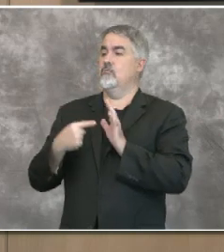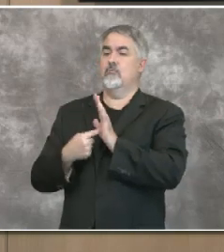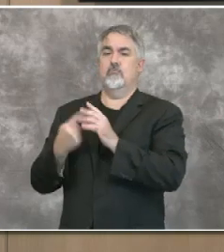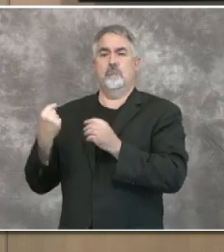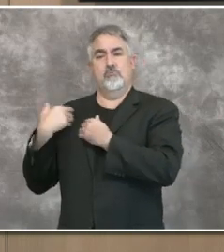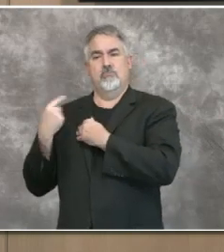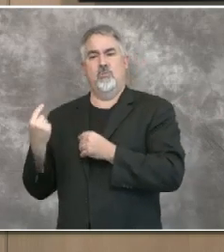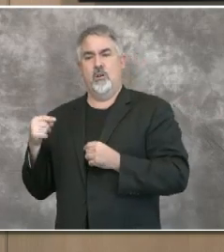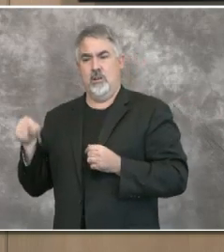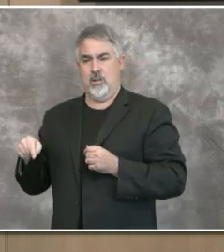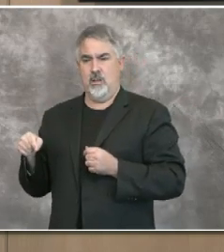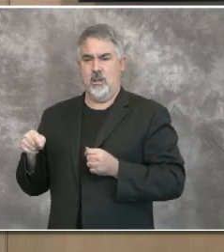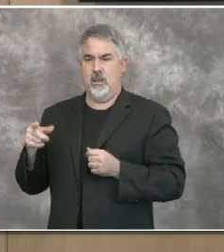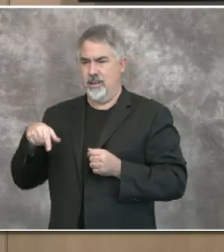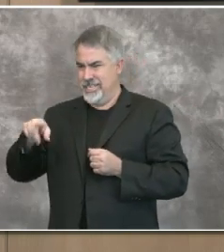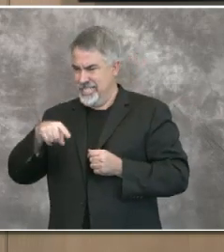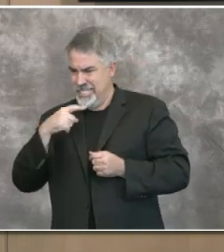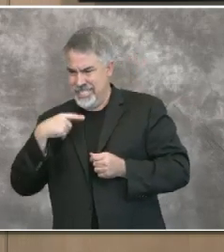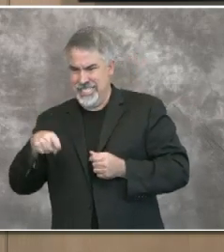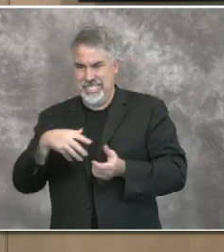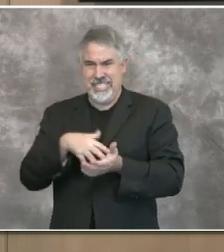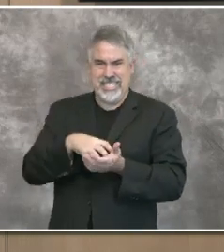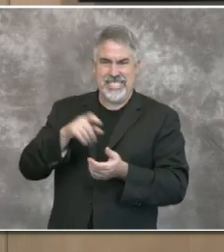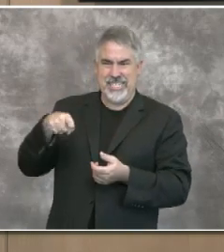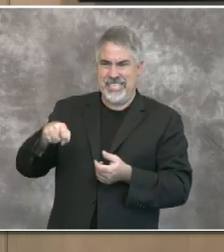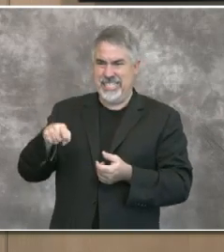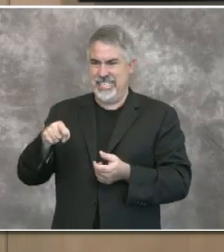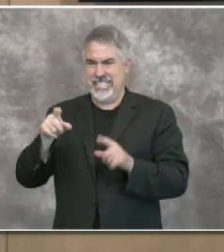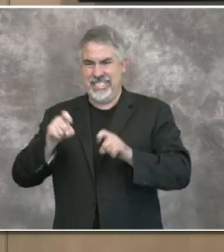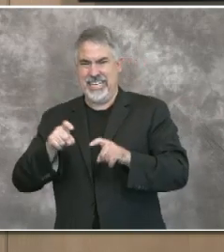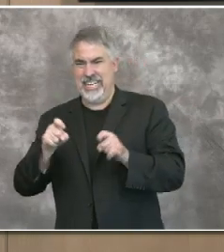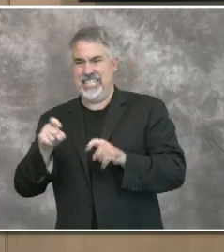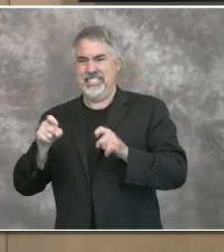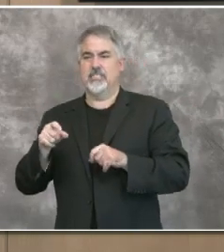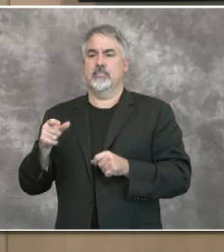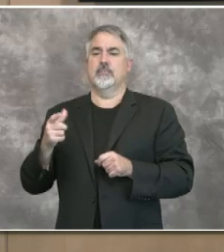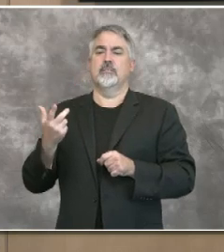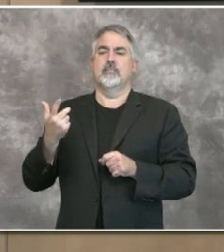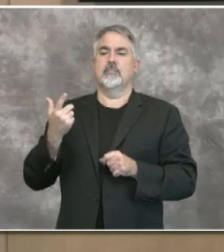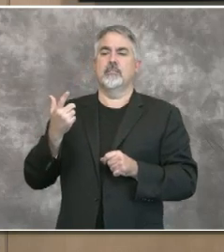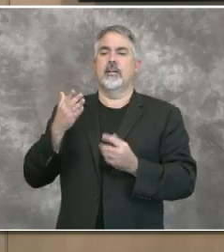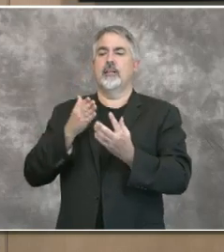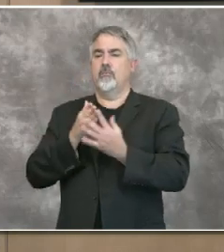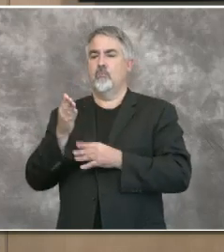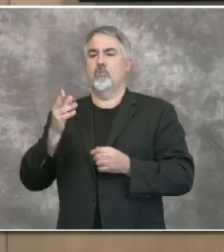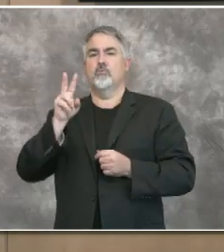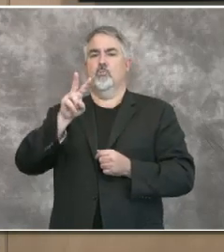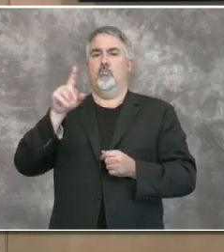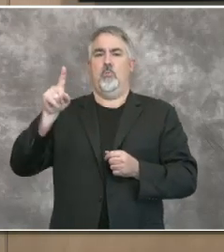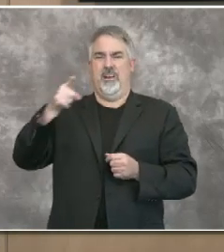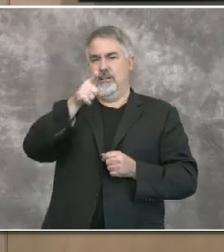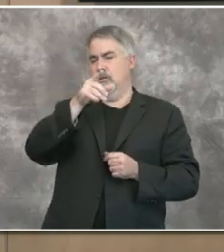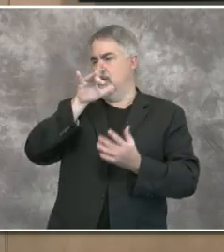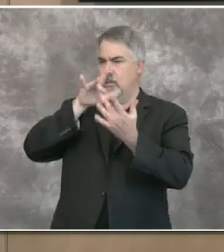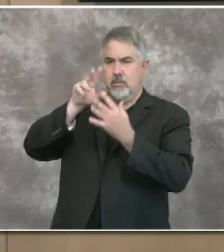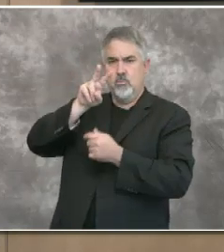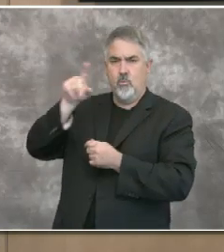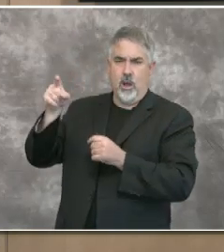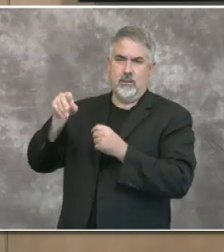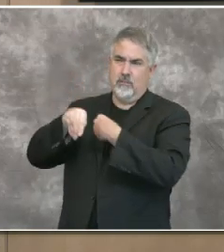care can get it through the mechanisms that are in place, such as 211 and other